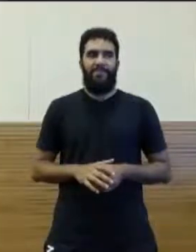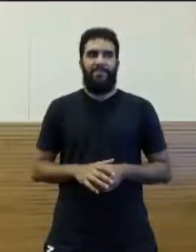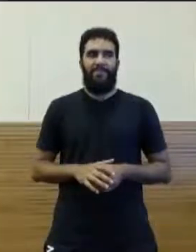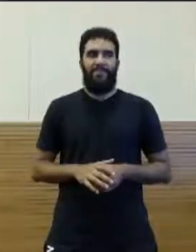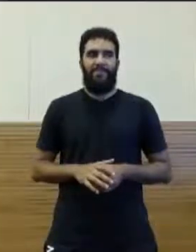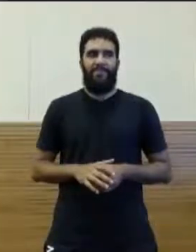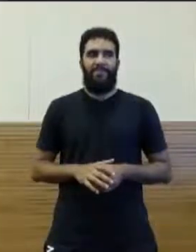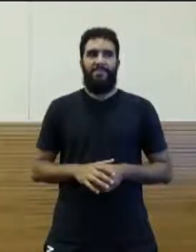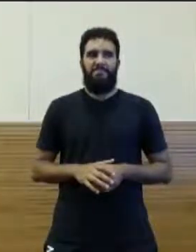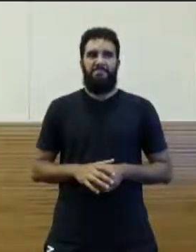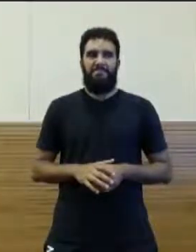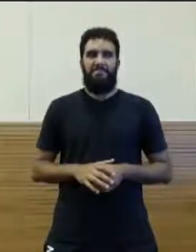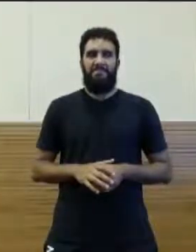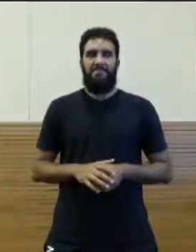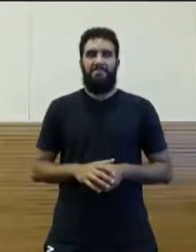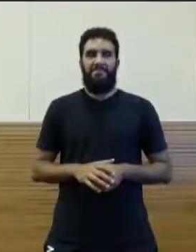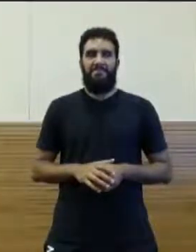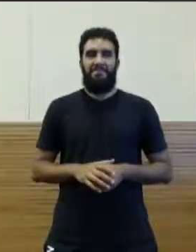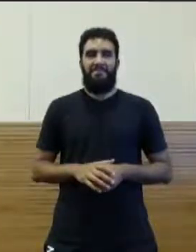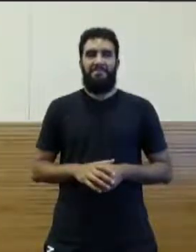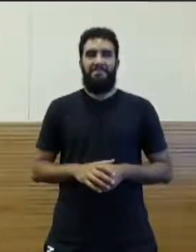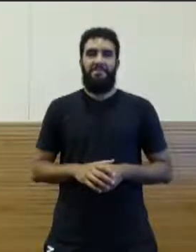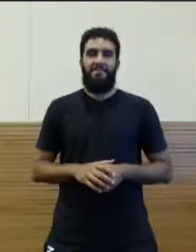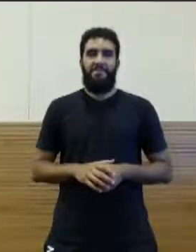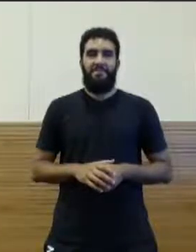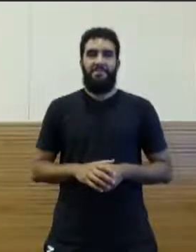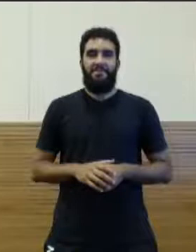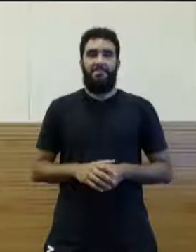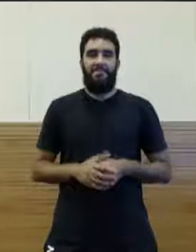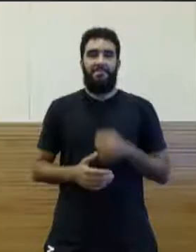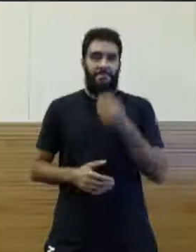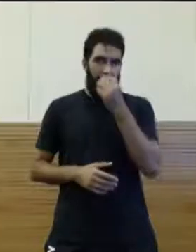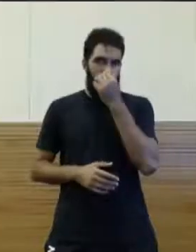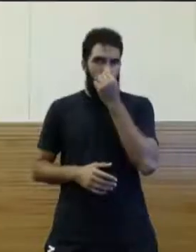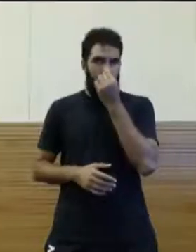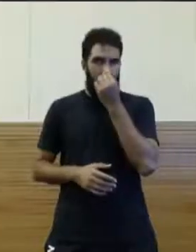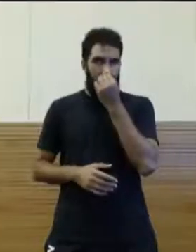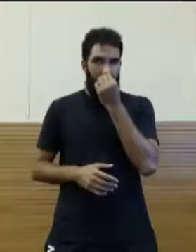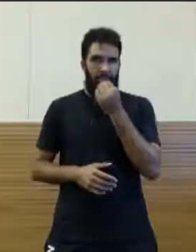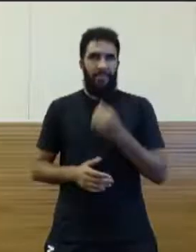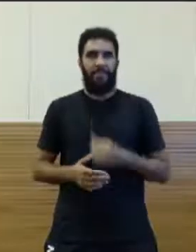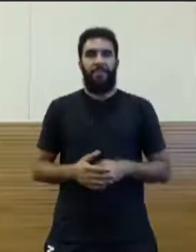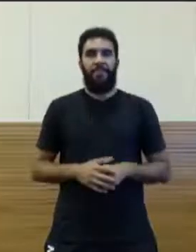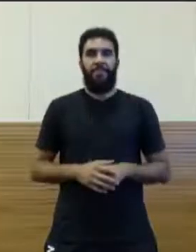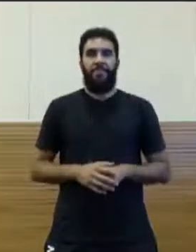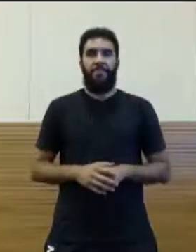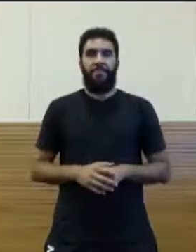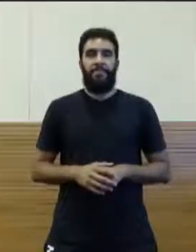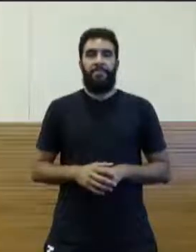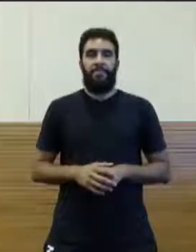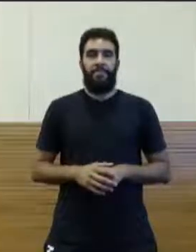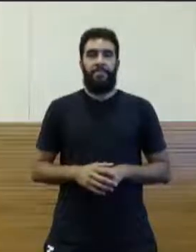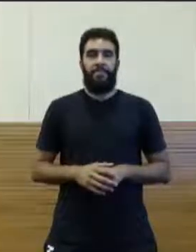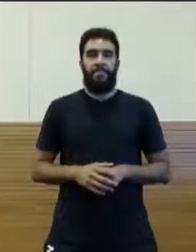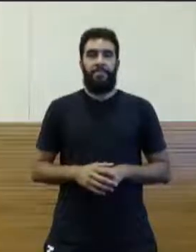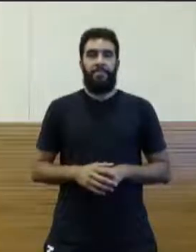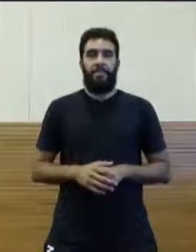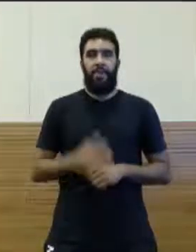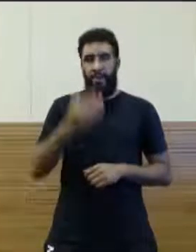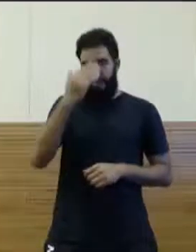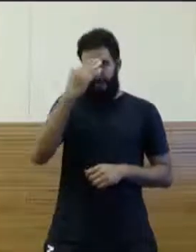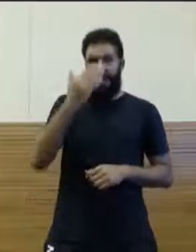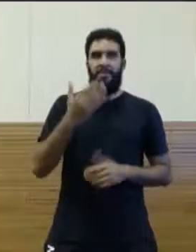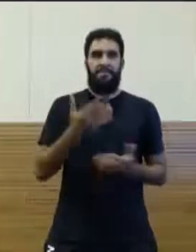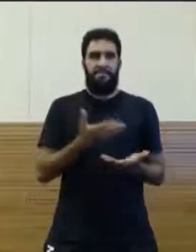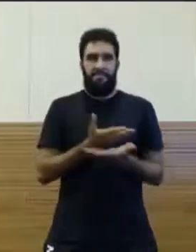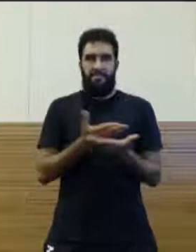Ok. Y acá ya estoy compartiendo la pantalla. Bueno, gracias a todos. Para Colombia, pues es muy